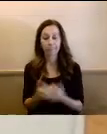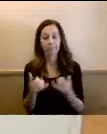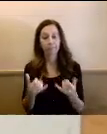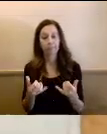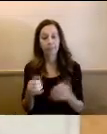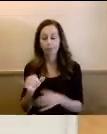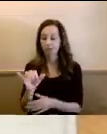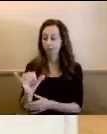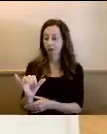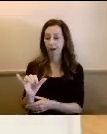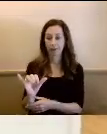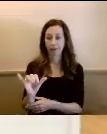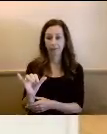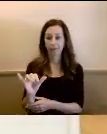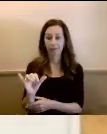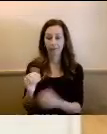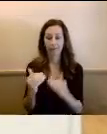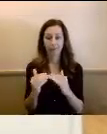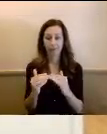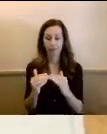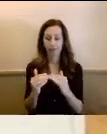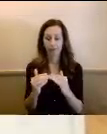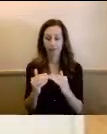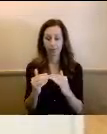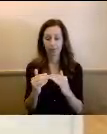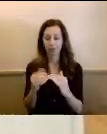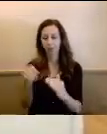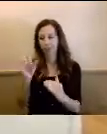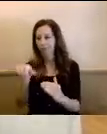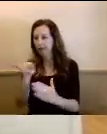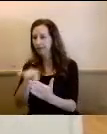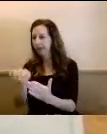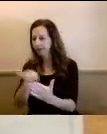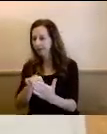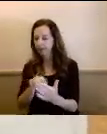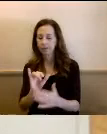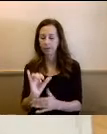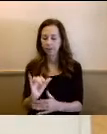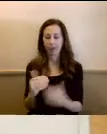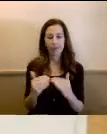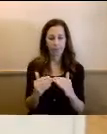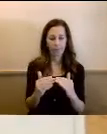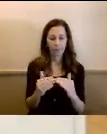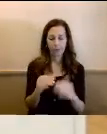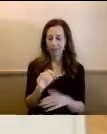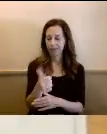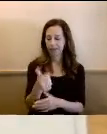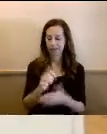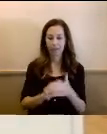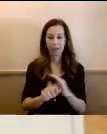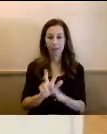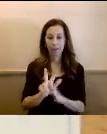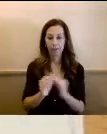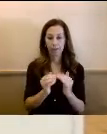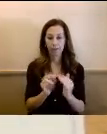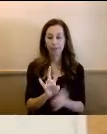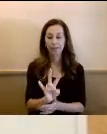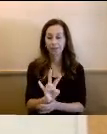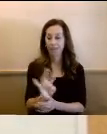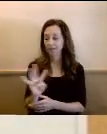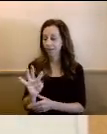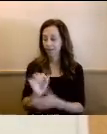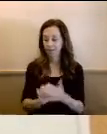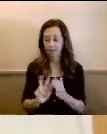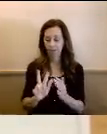now we have y equals, because those two cancel, y equals 10 minus 3 is 7,